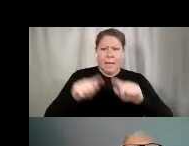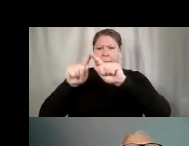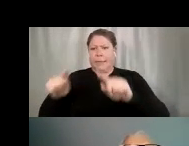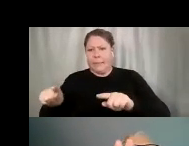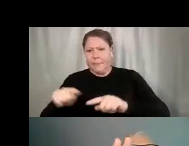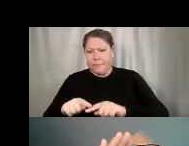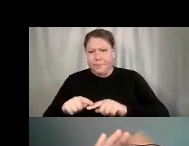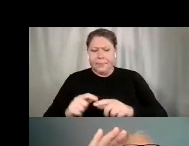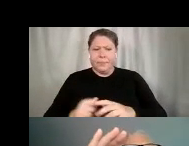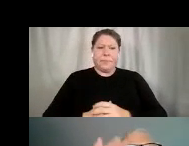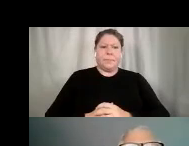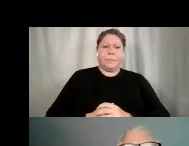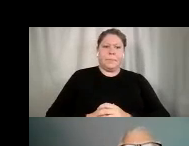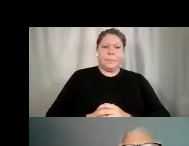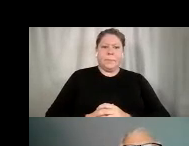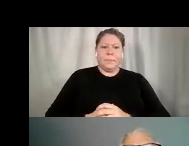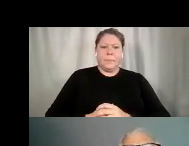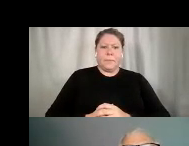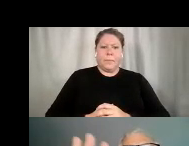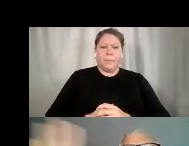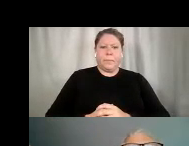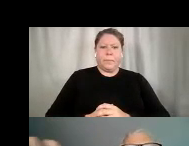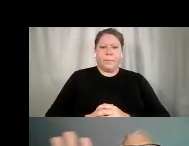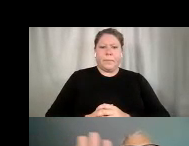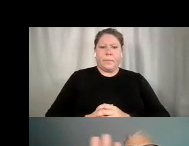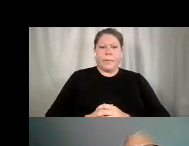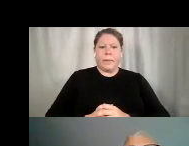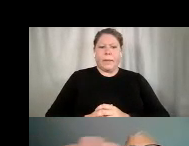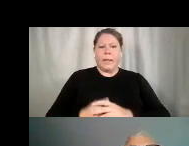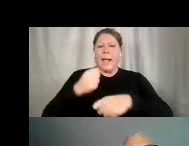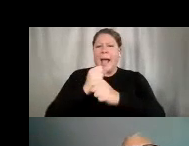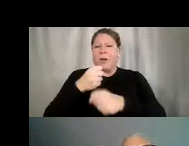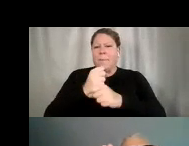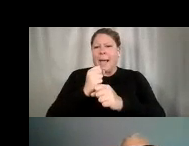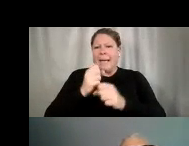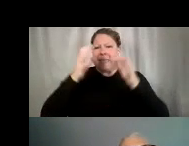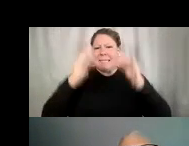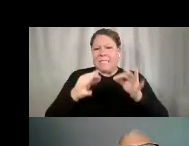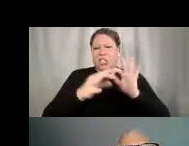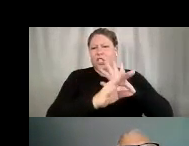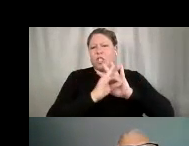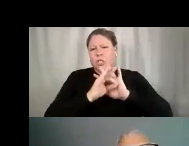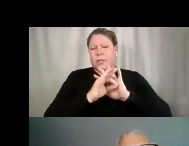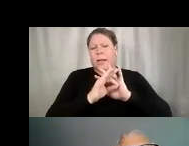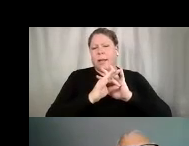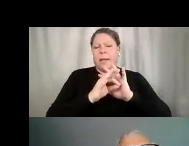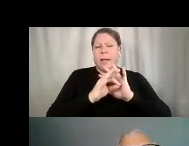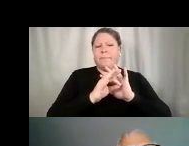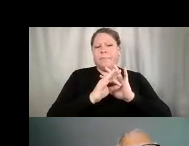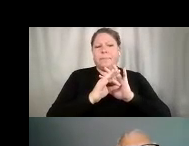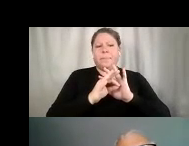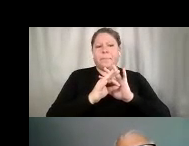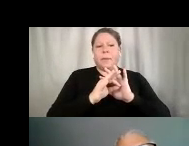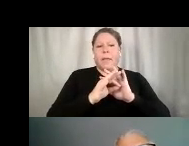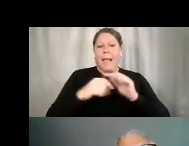Now, there's some decision-making models that I go over in all of my classes. What I really focus on is that the